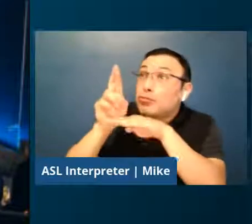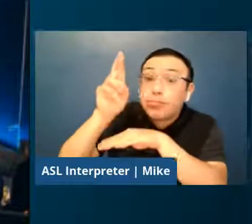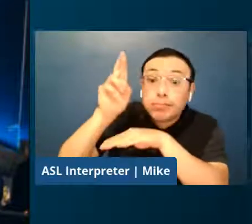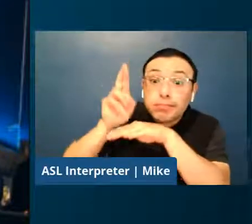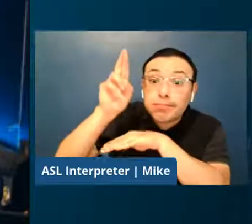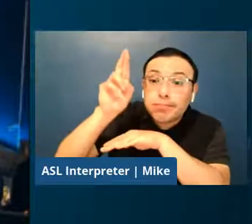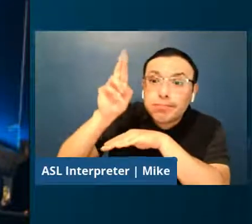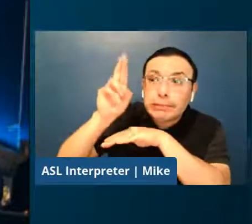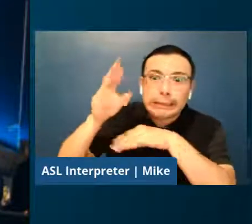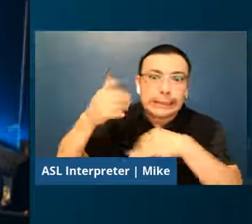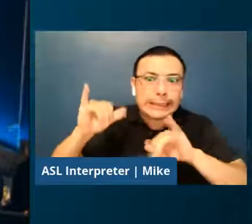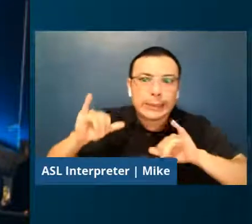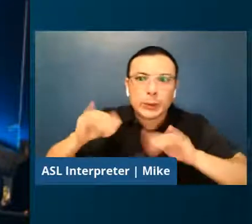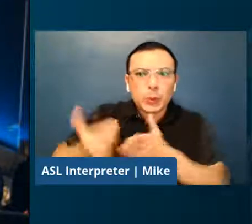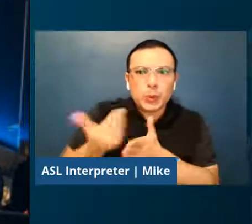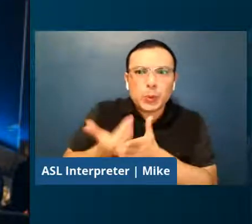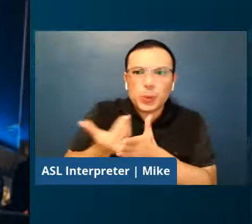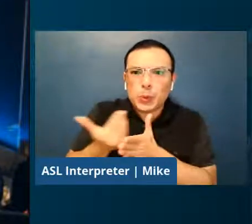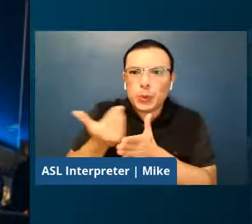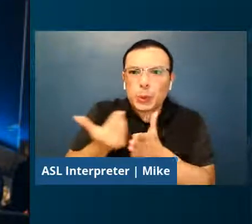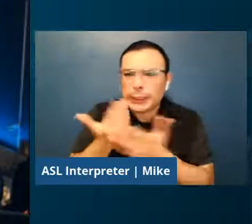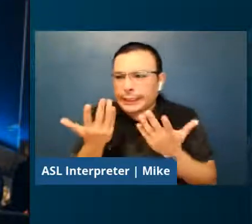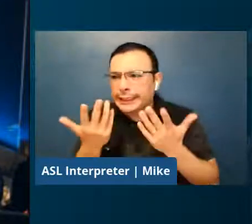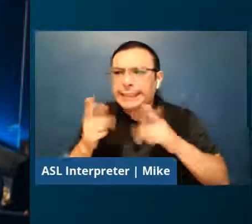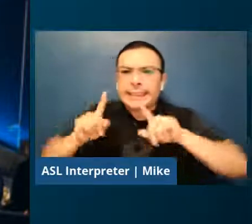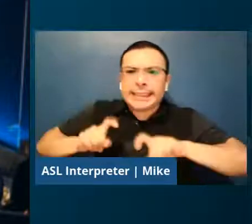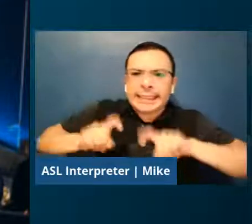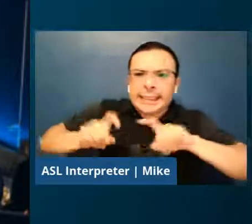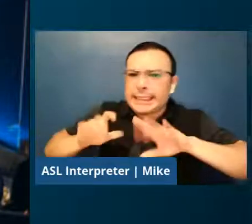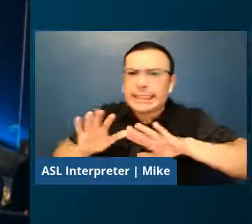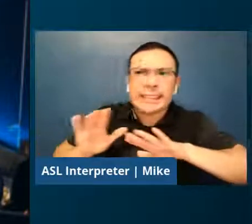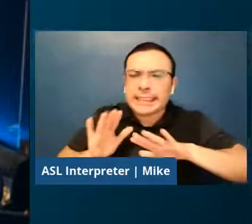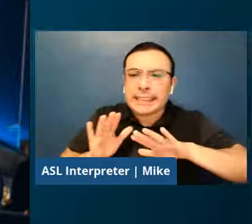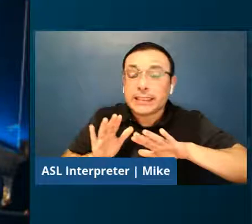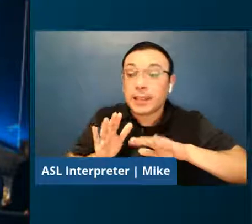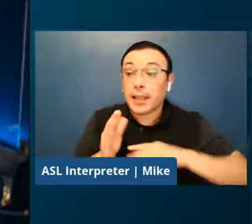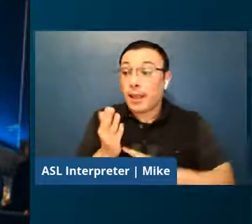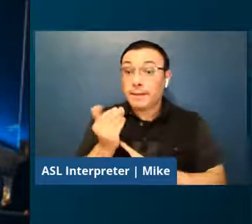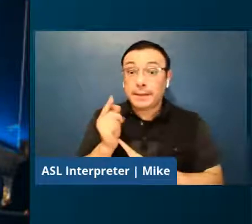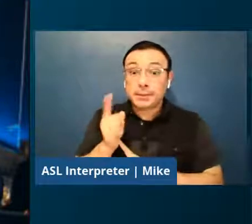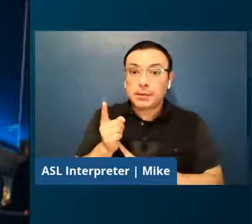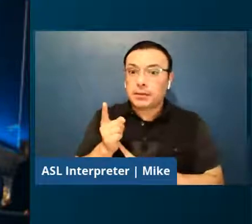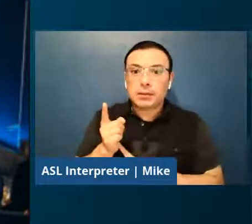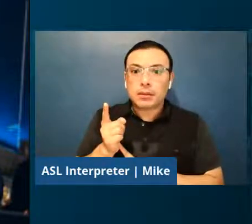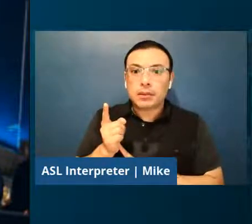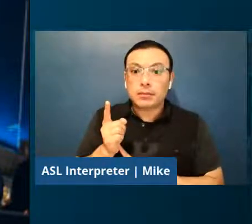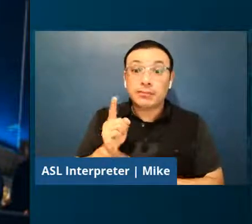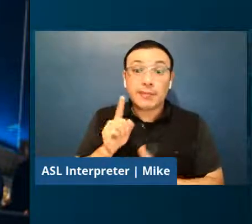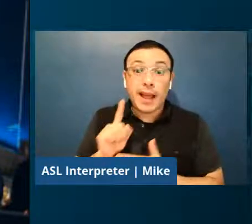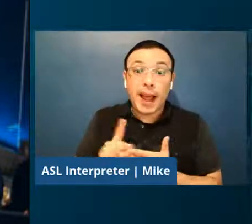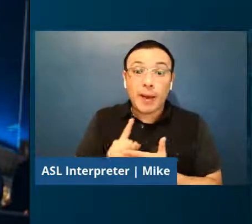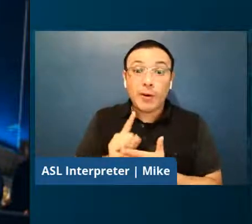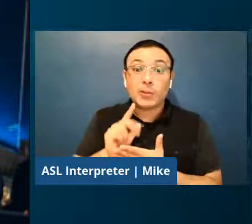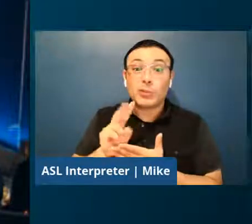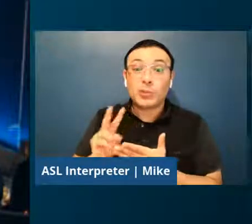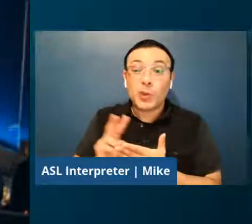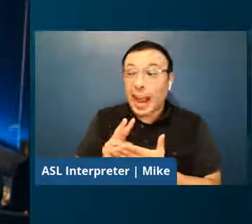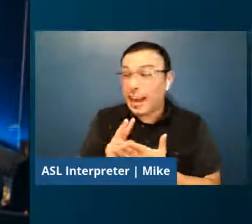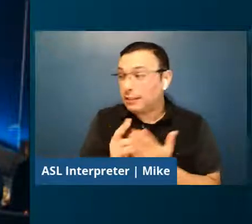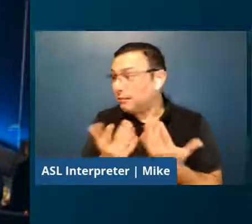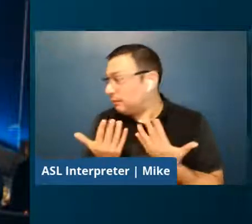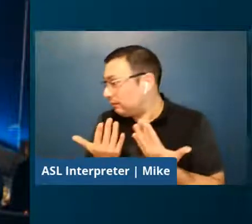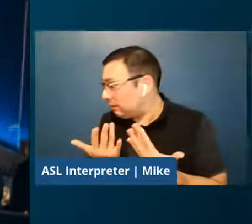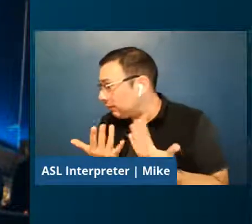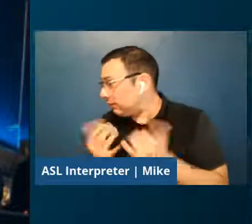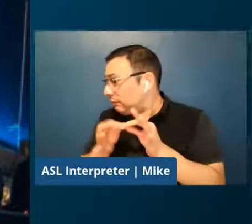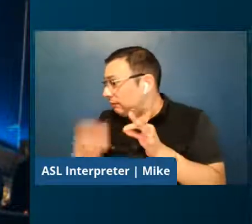that eventually it was just too much. He couldn't hold it anymore. So he asked NASA for permission, and then he peed his pants. So